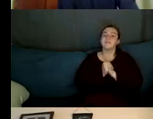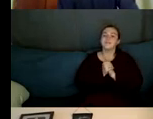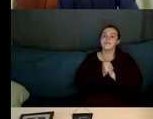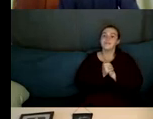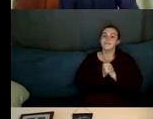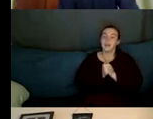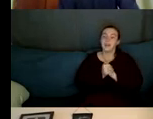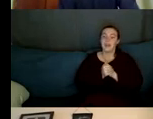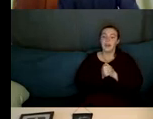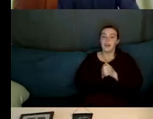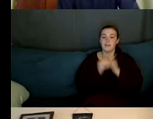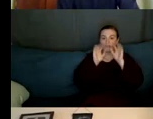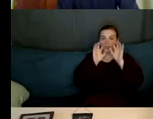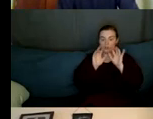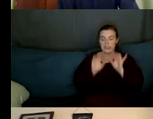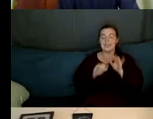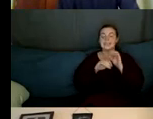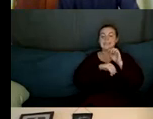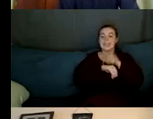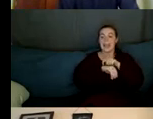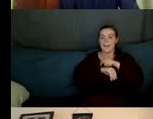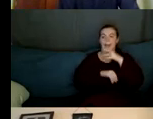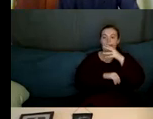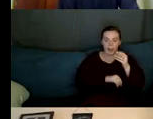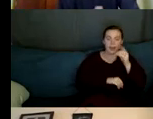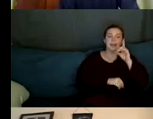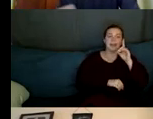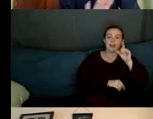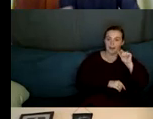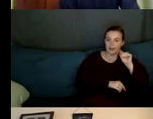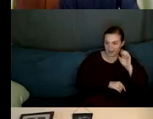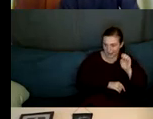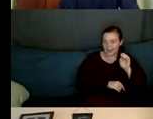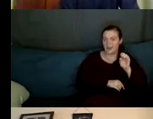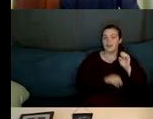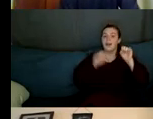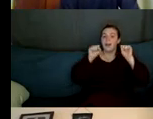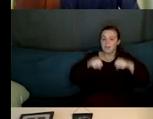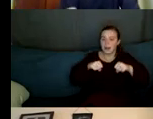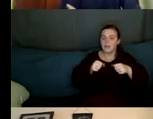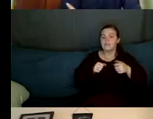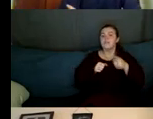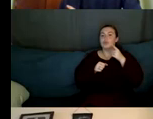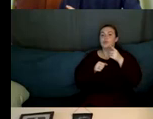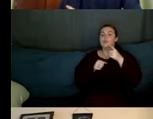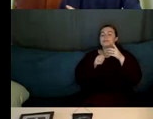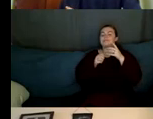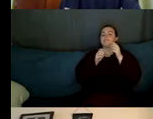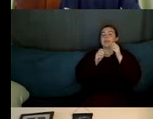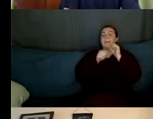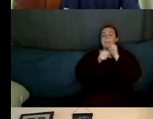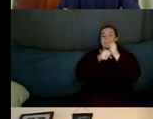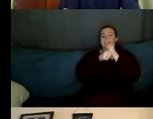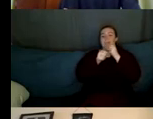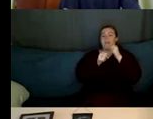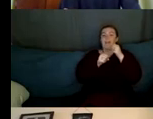in the time and date is allows us to actually make Excel do the work. So